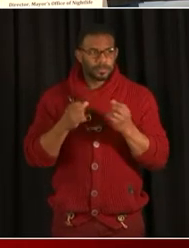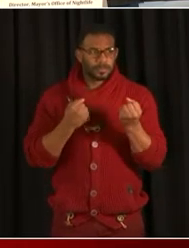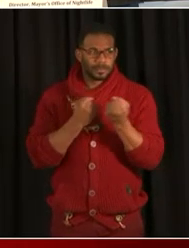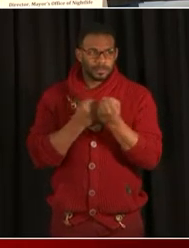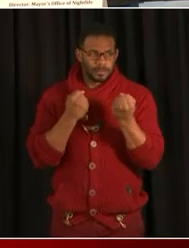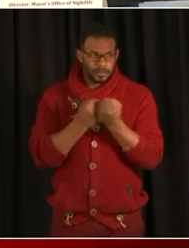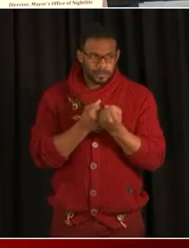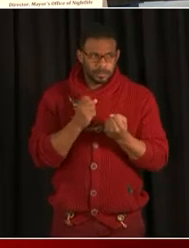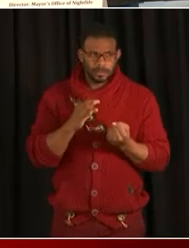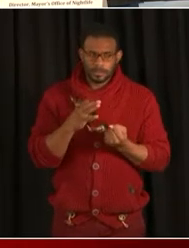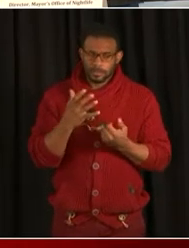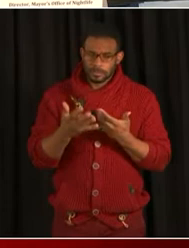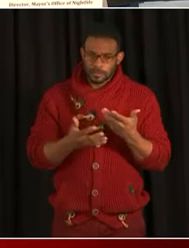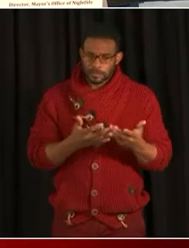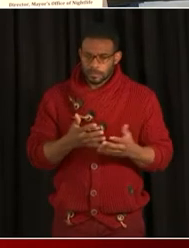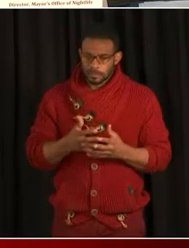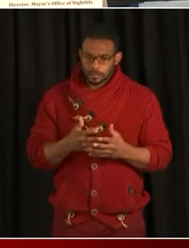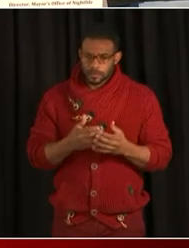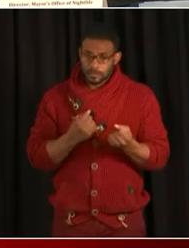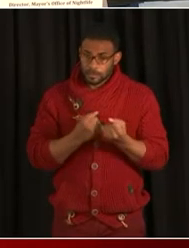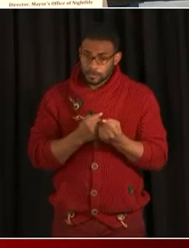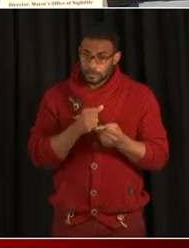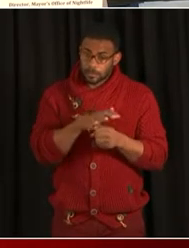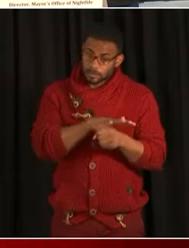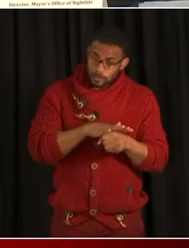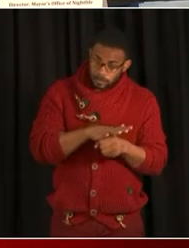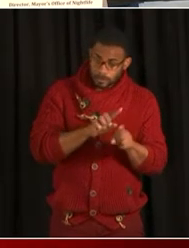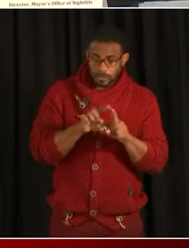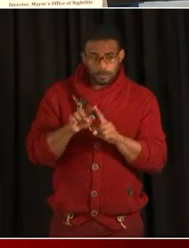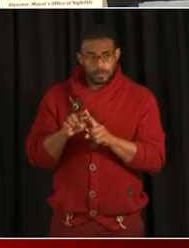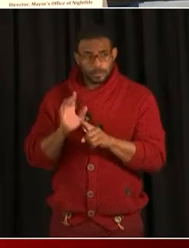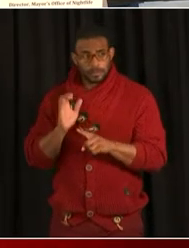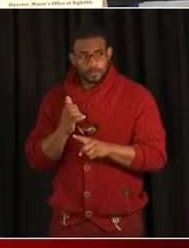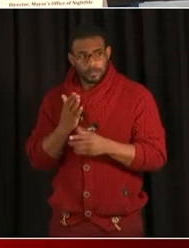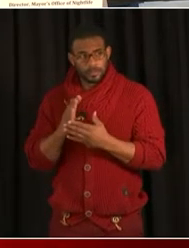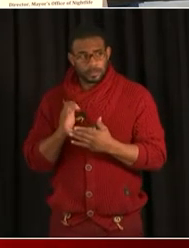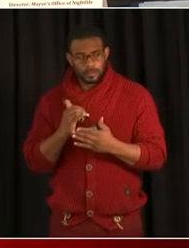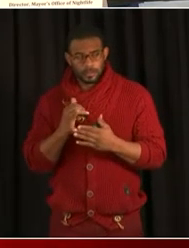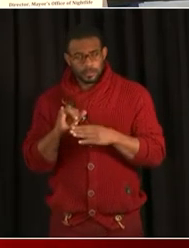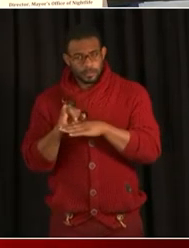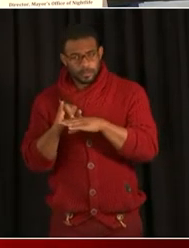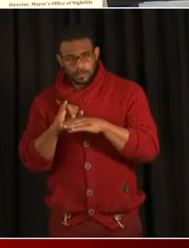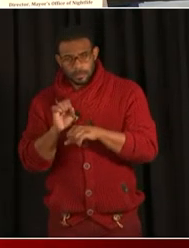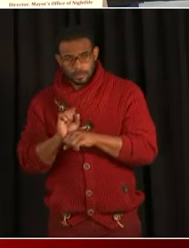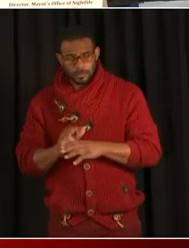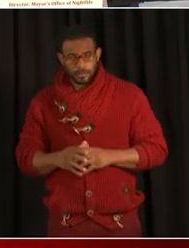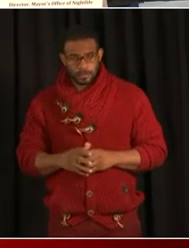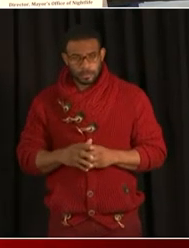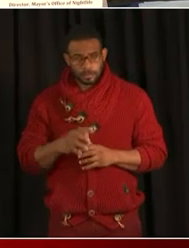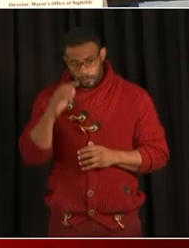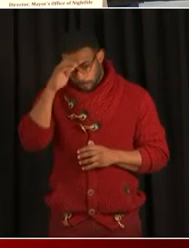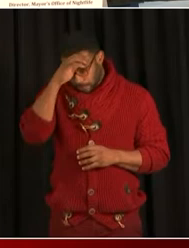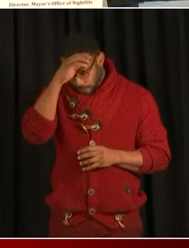very supportive of supporting local as well as some of our industry workers.